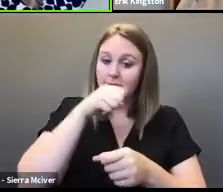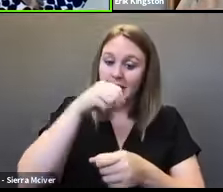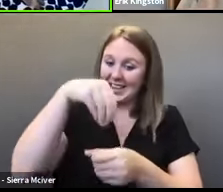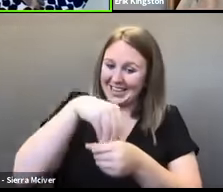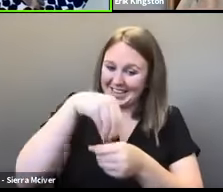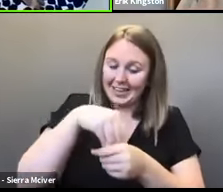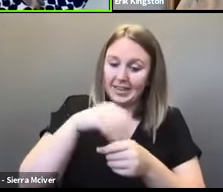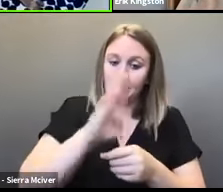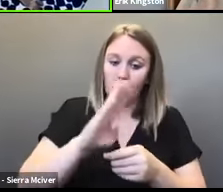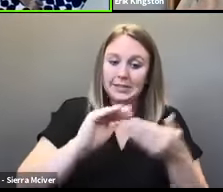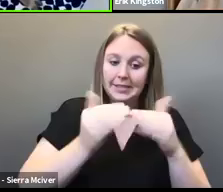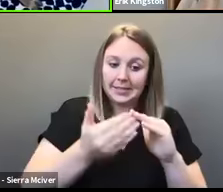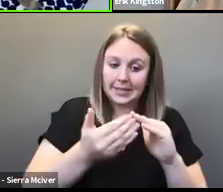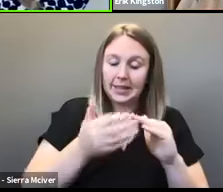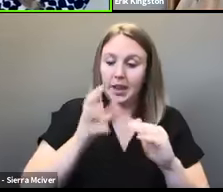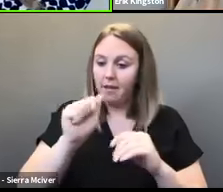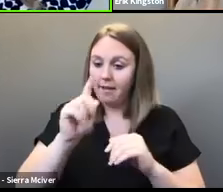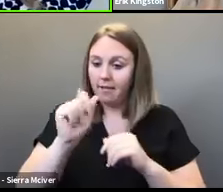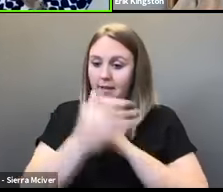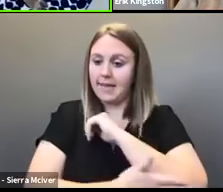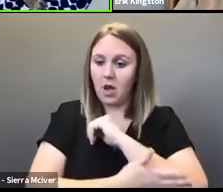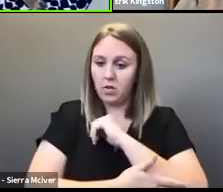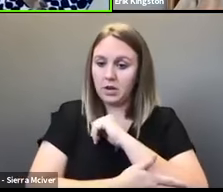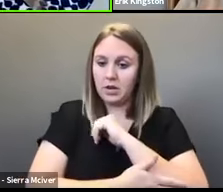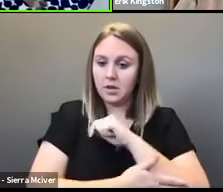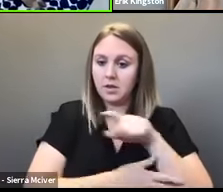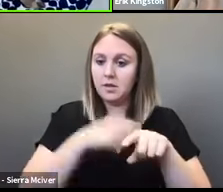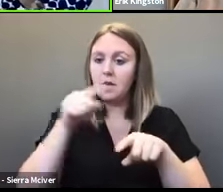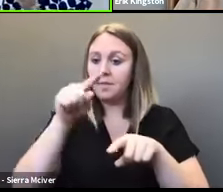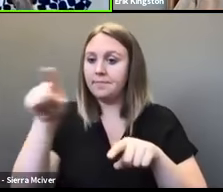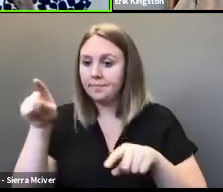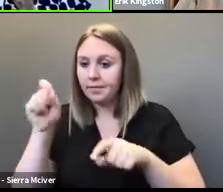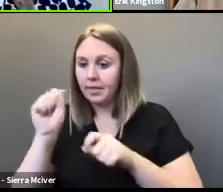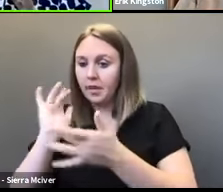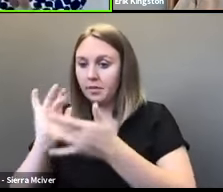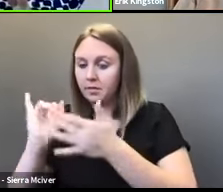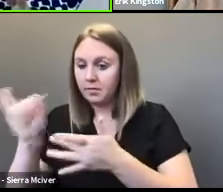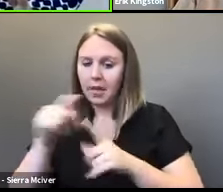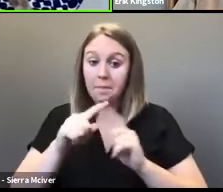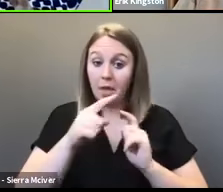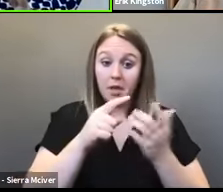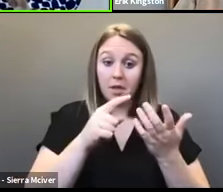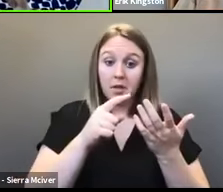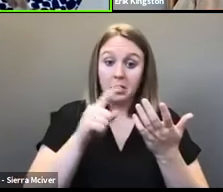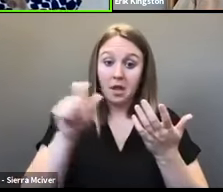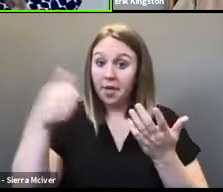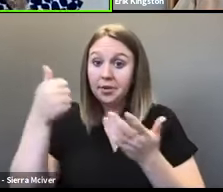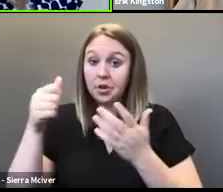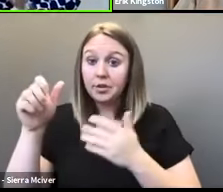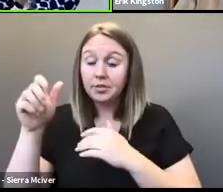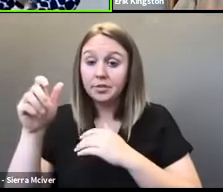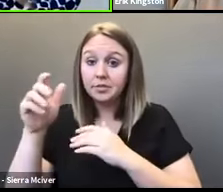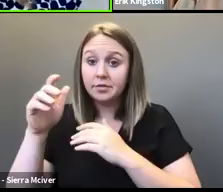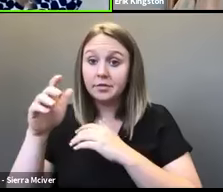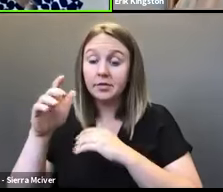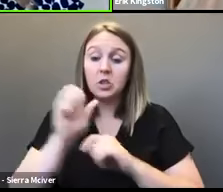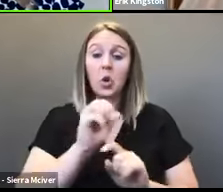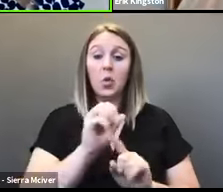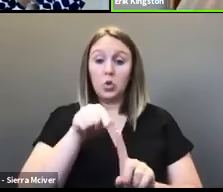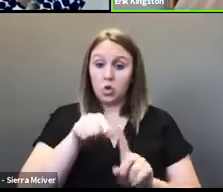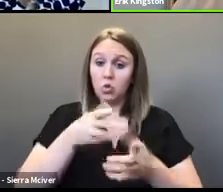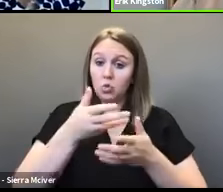those who are inside, who do they turn to? Are those 10 counties, are they just, um, out of luck? They don't get to talk to you guys or who would they call?